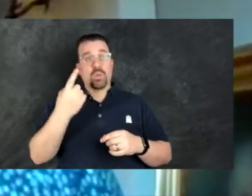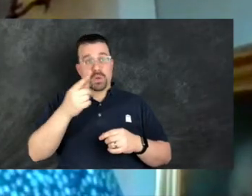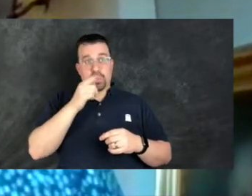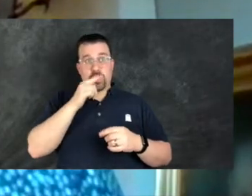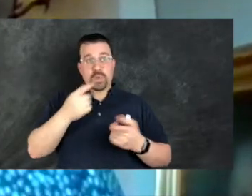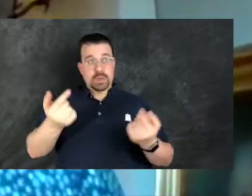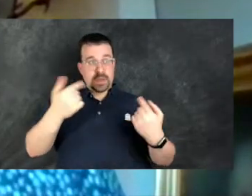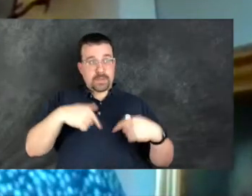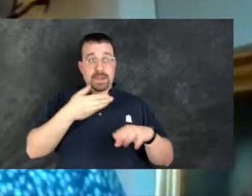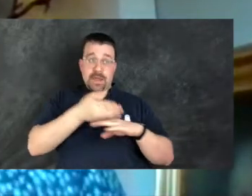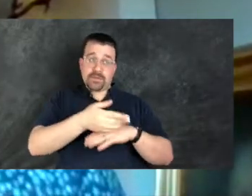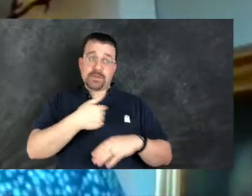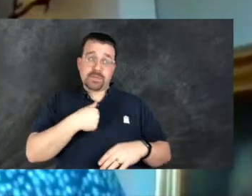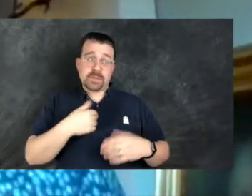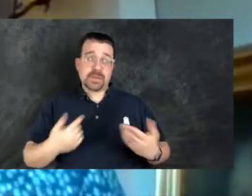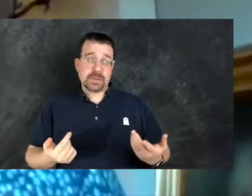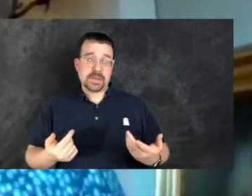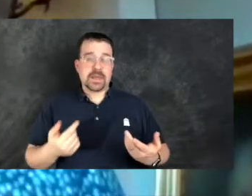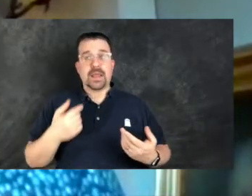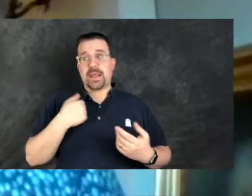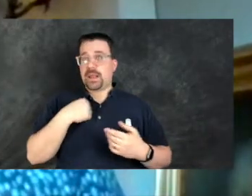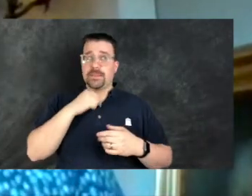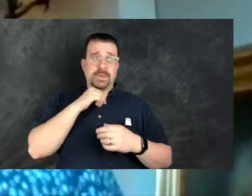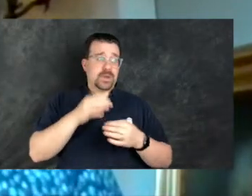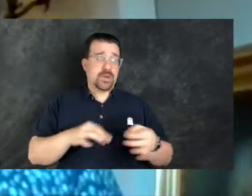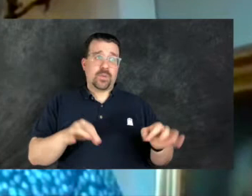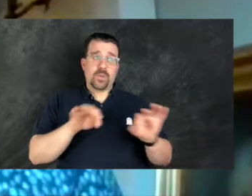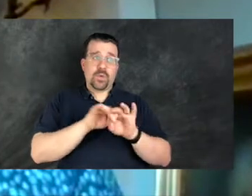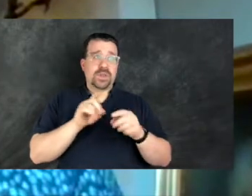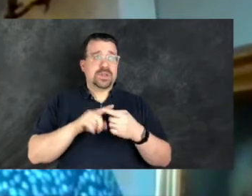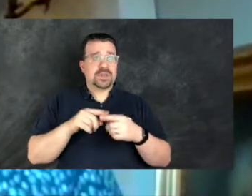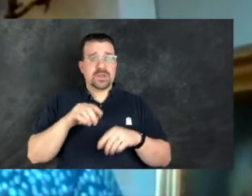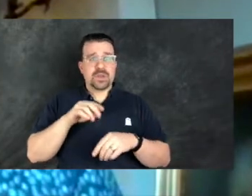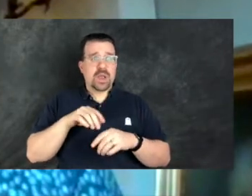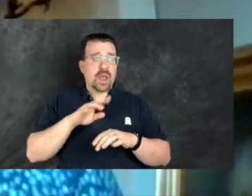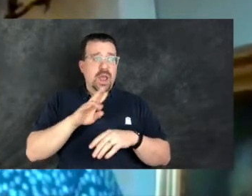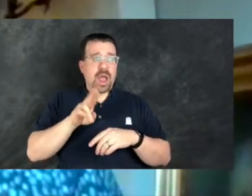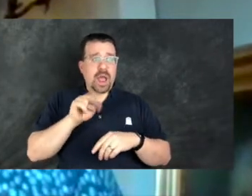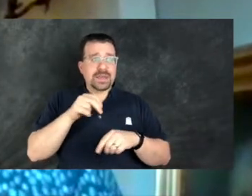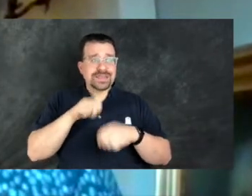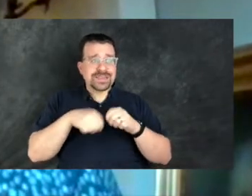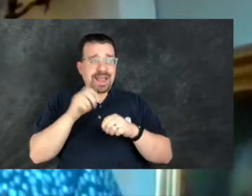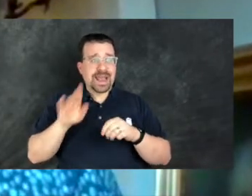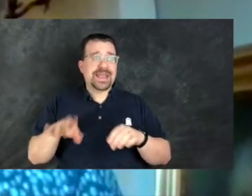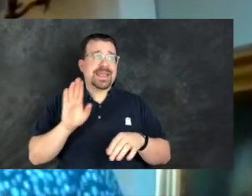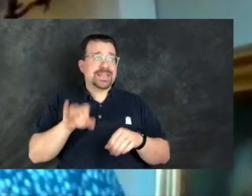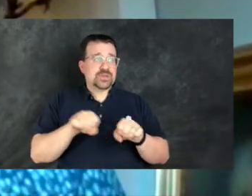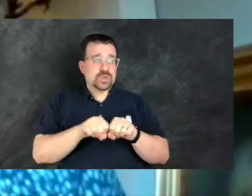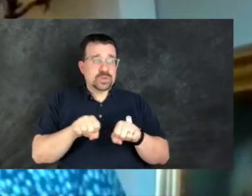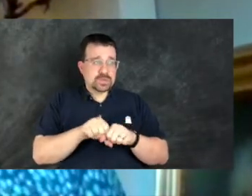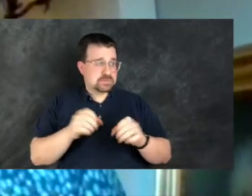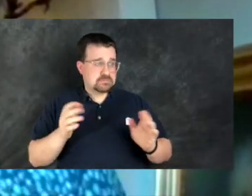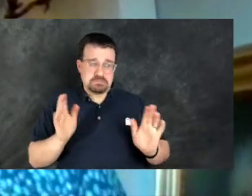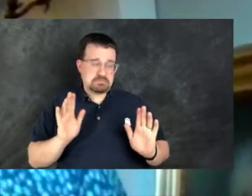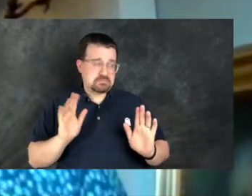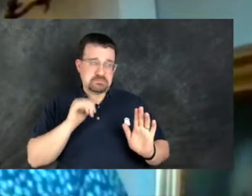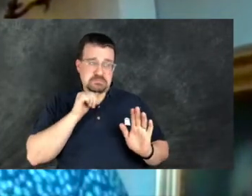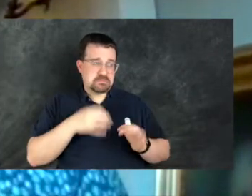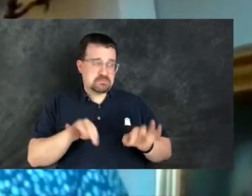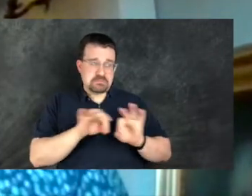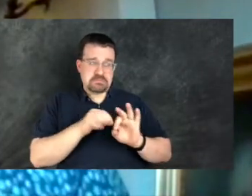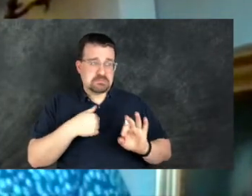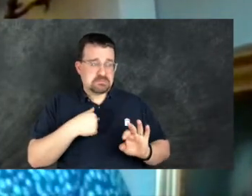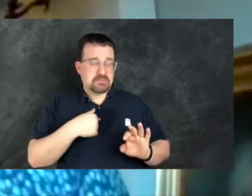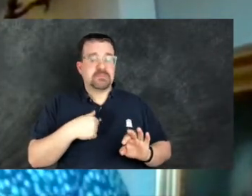coming after me. I am not worthy to untie the thong on his sandal." This took place